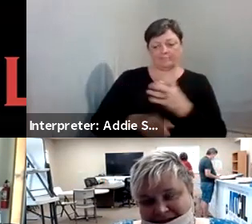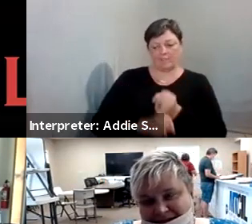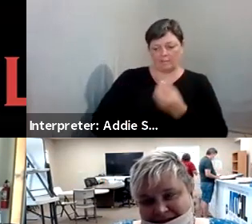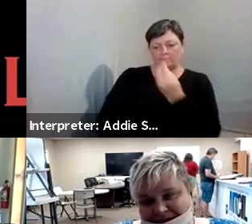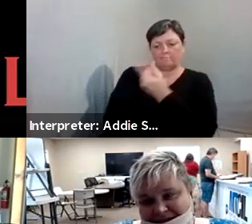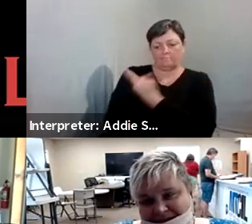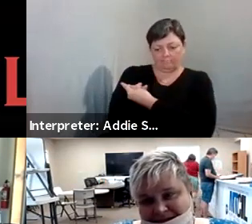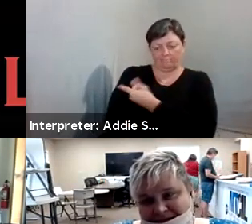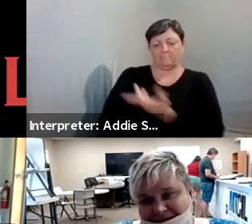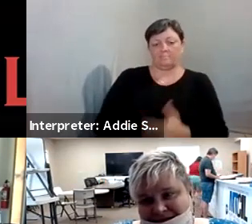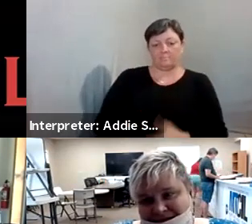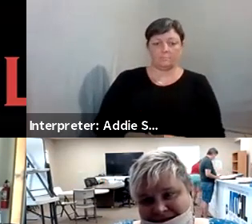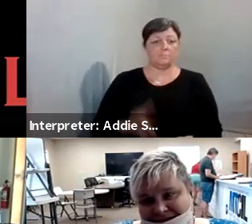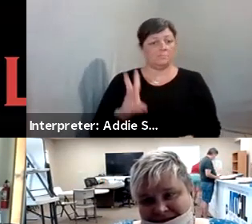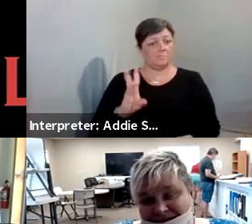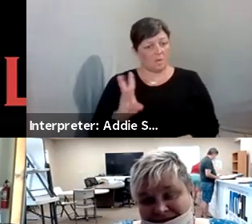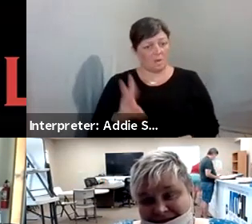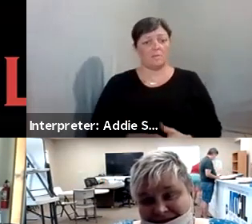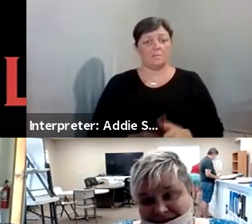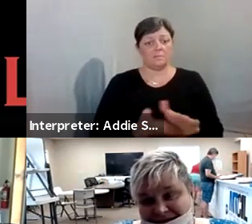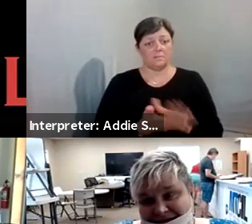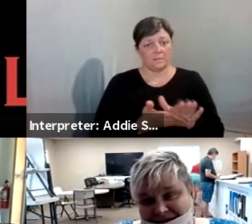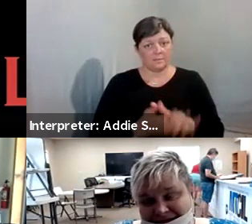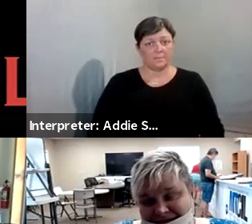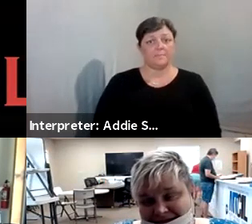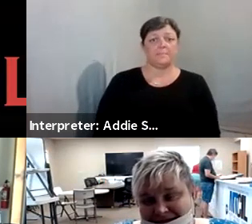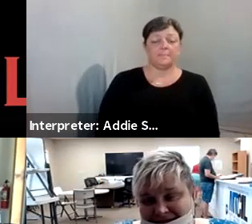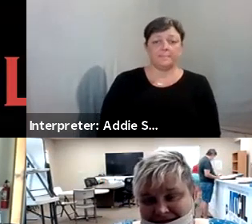vaccine. Wow. Nice.